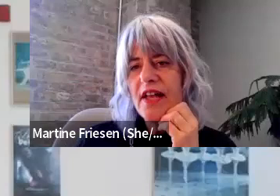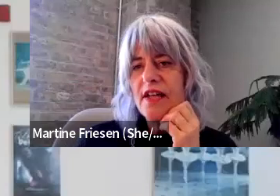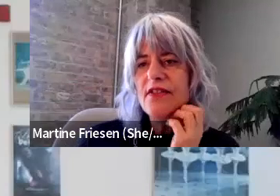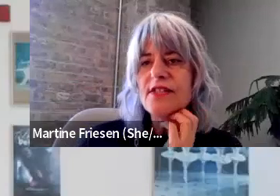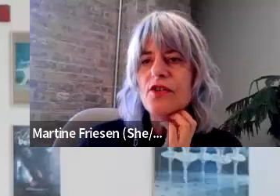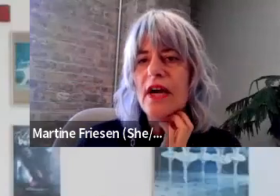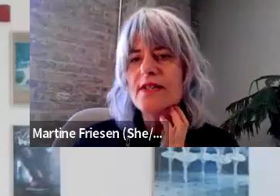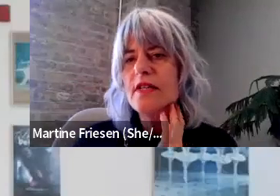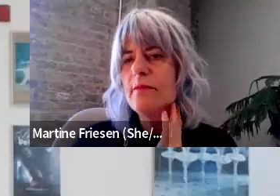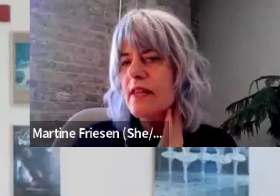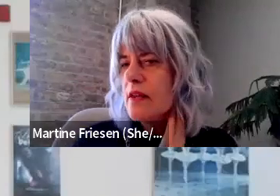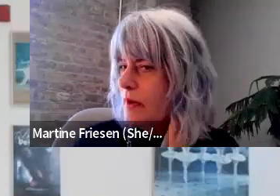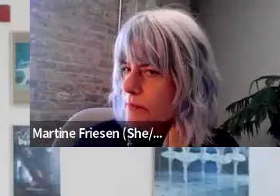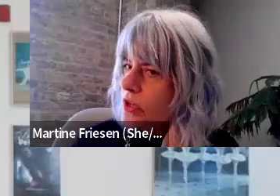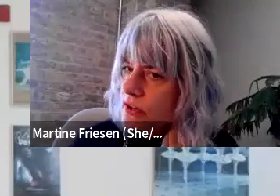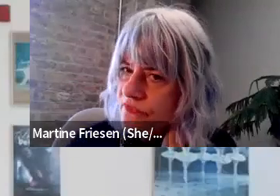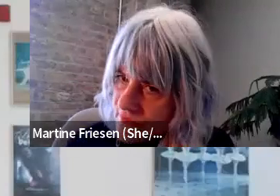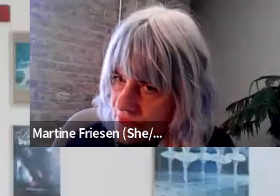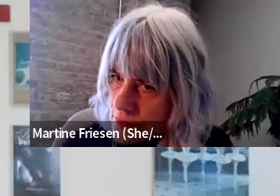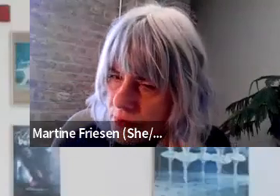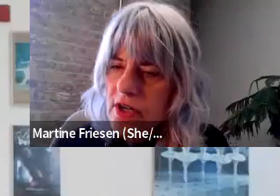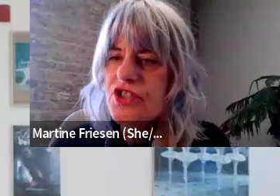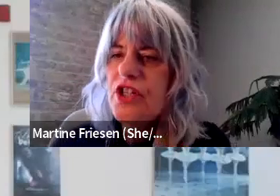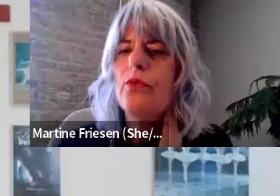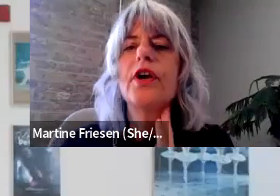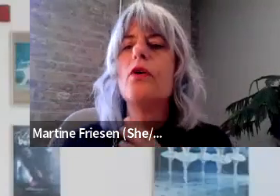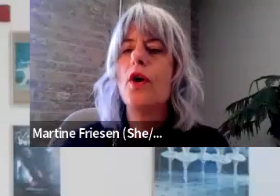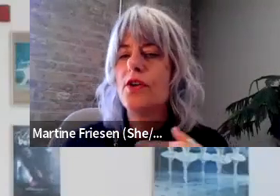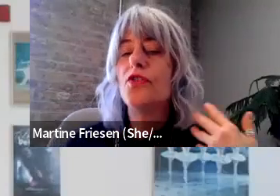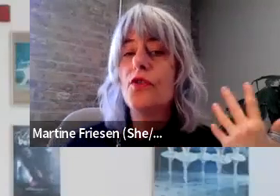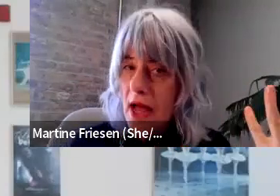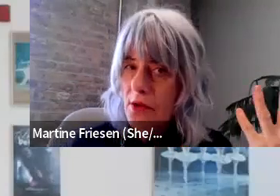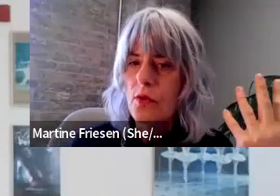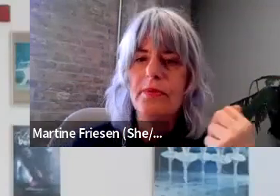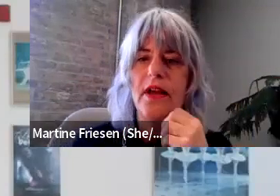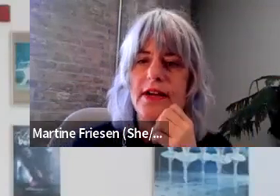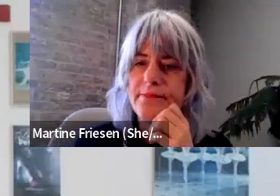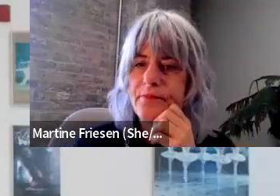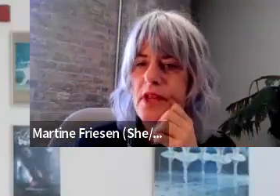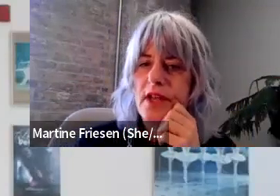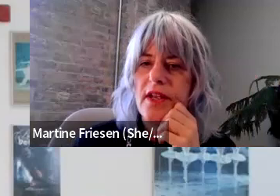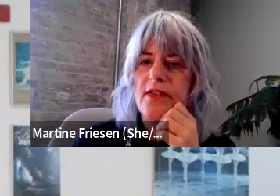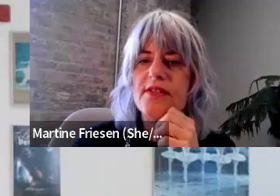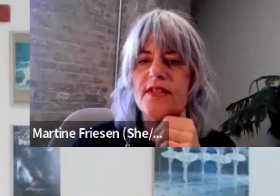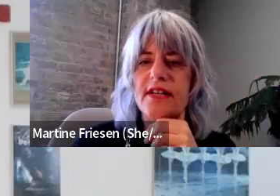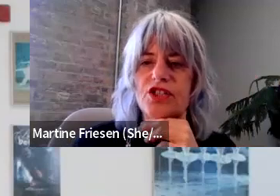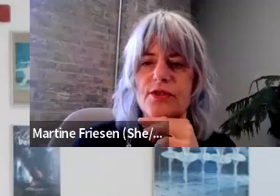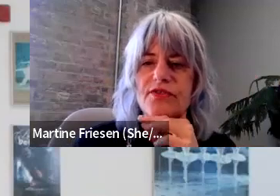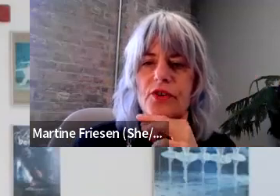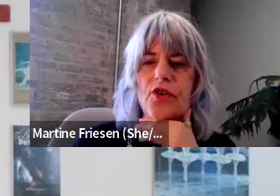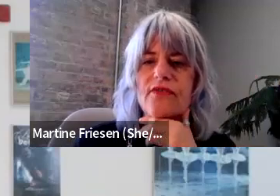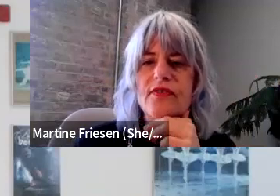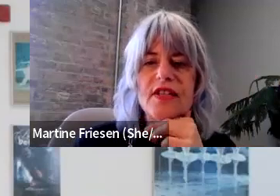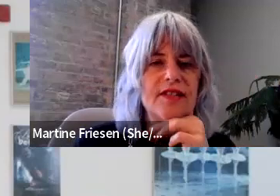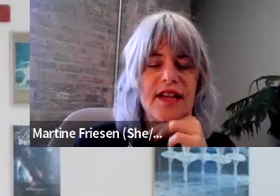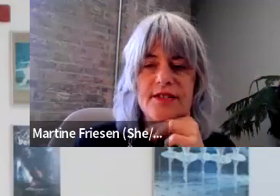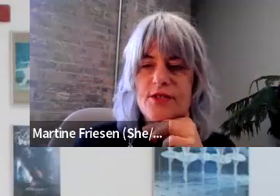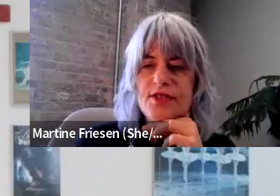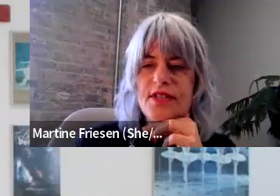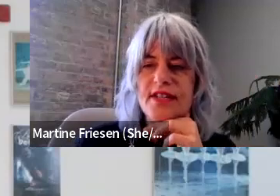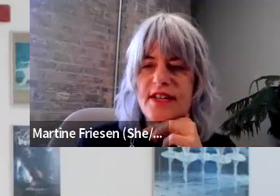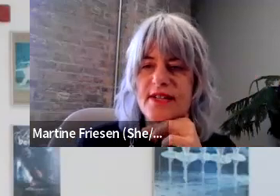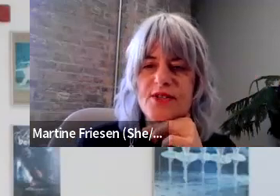Okay, so if any of these grants seem like they might be a good fit for your project, we're going to walk you through how to apply. This slide shows a photograph of